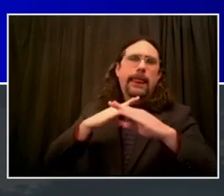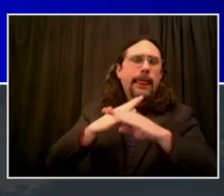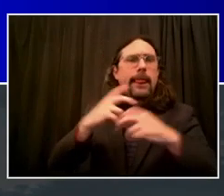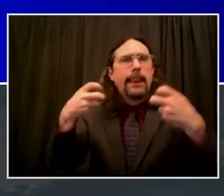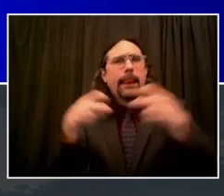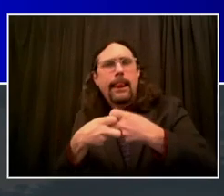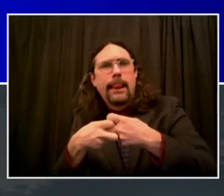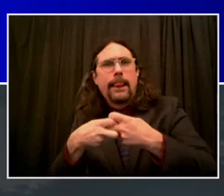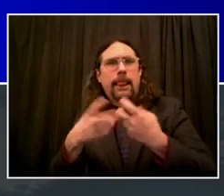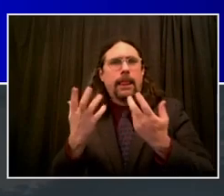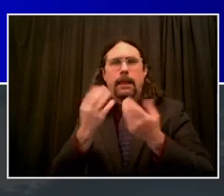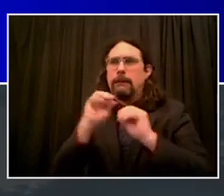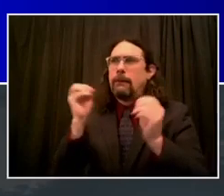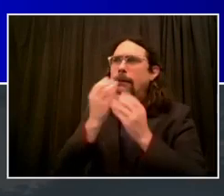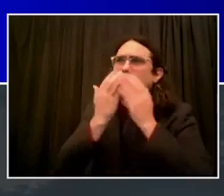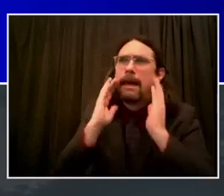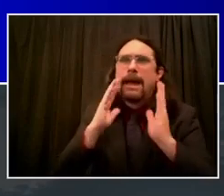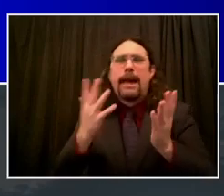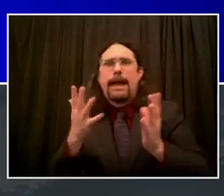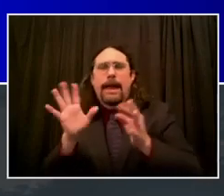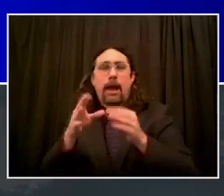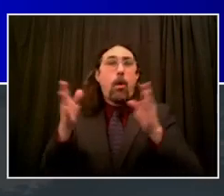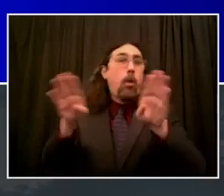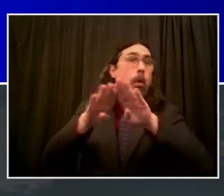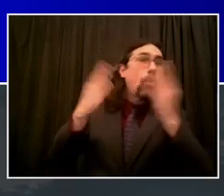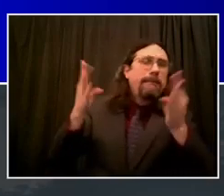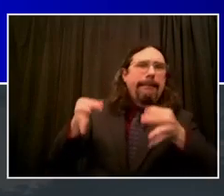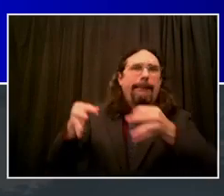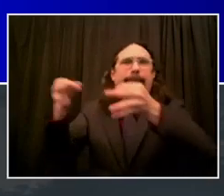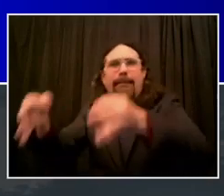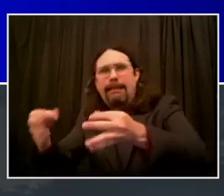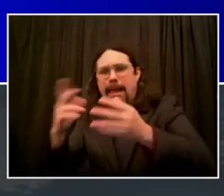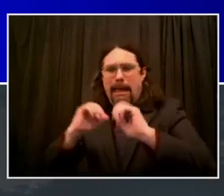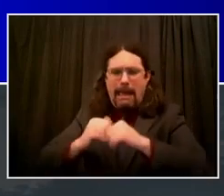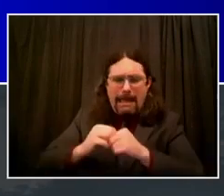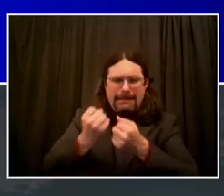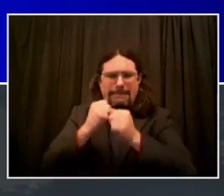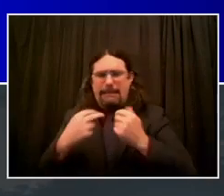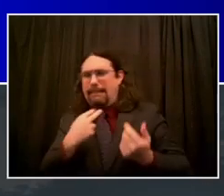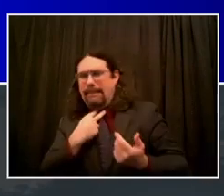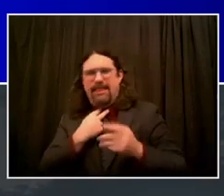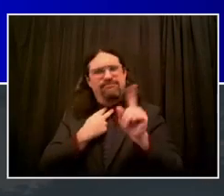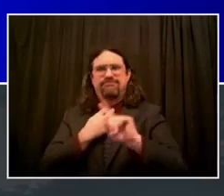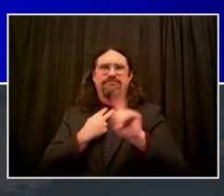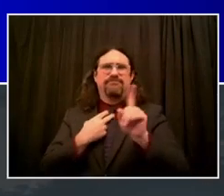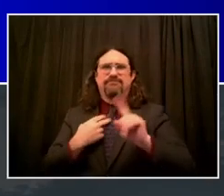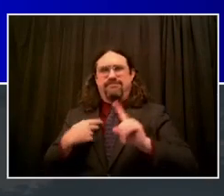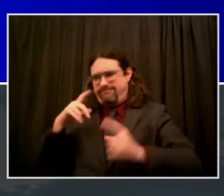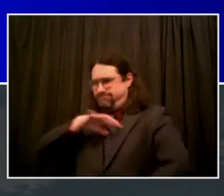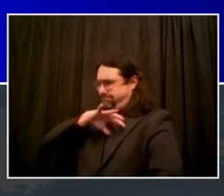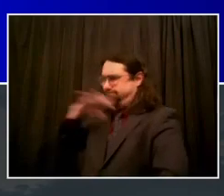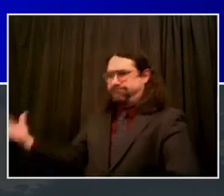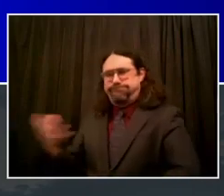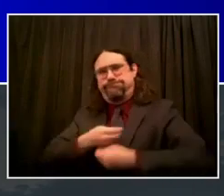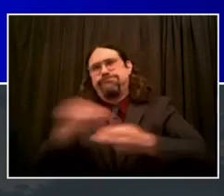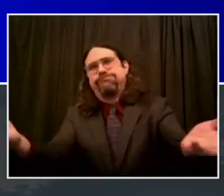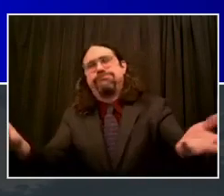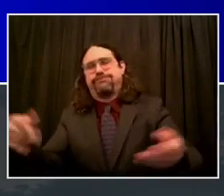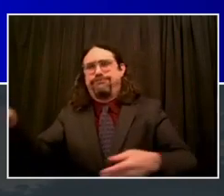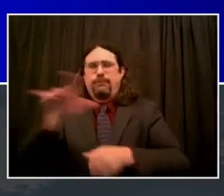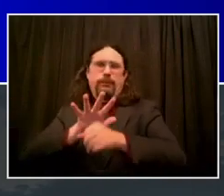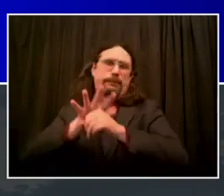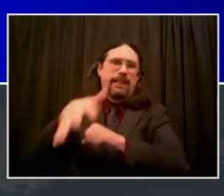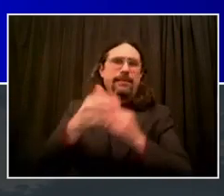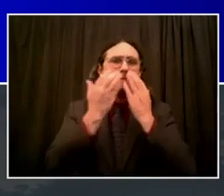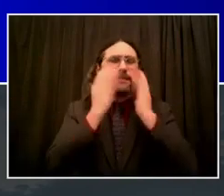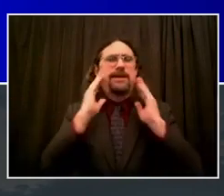sure you have them. Now, we're hearing a lot from small businesses about other things they need, and we're working on that too. And I'll have more to say